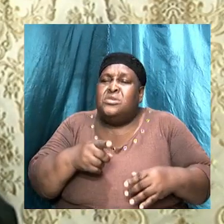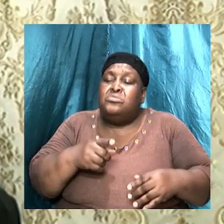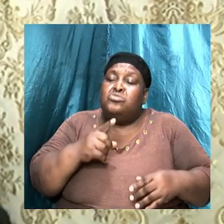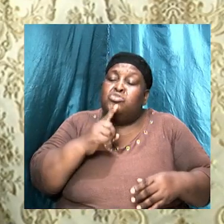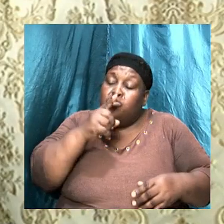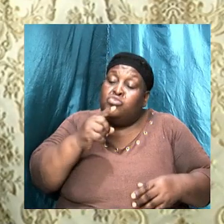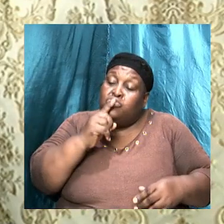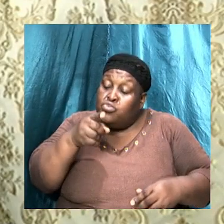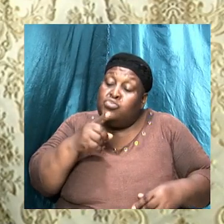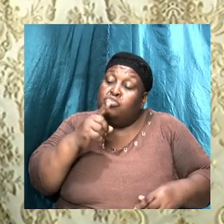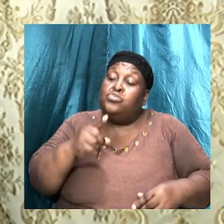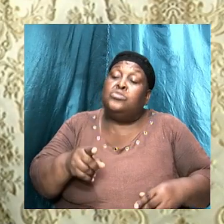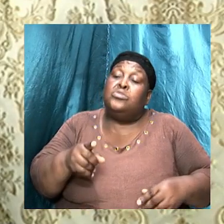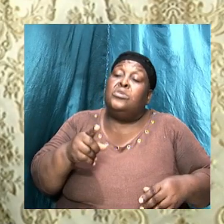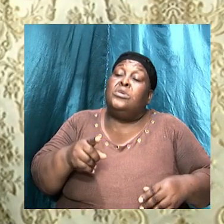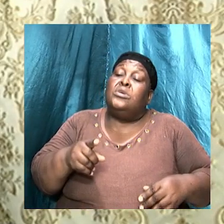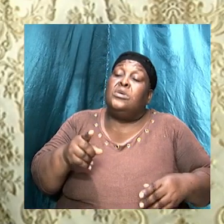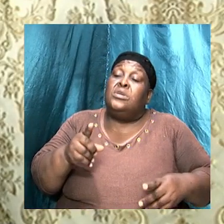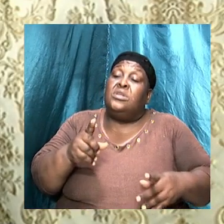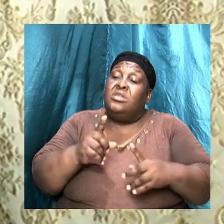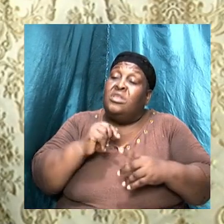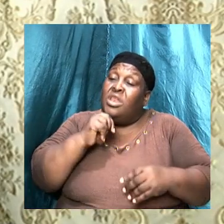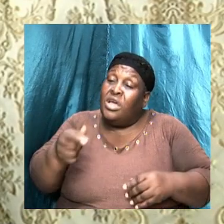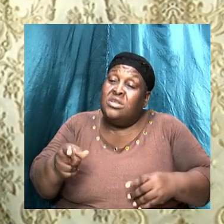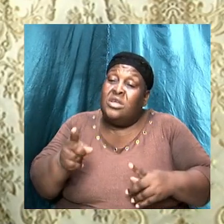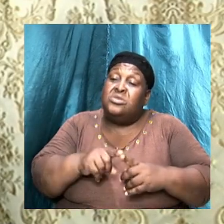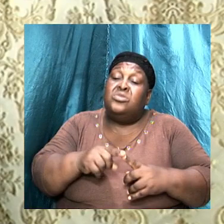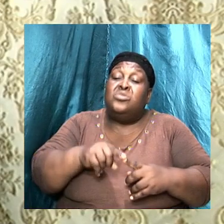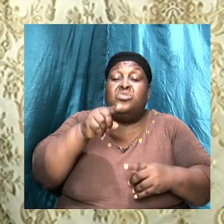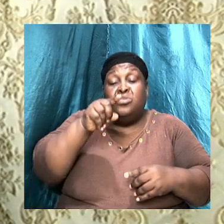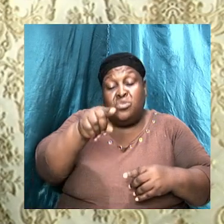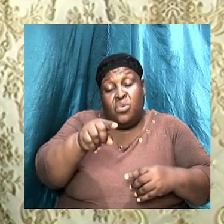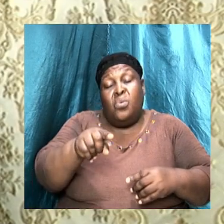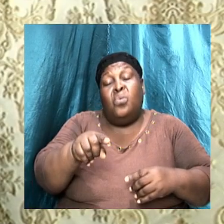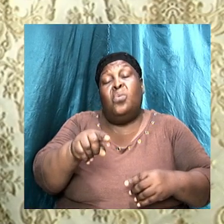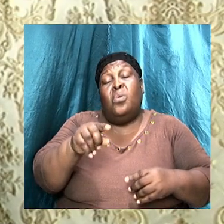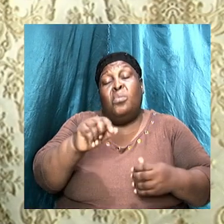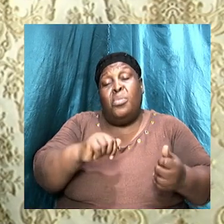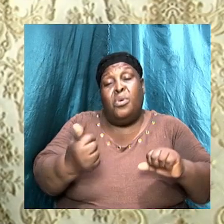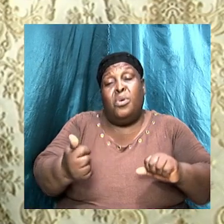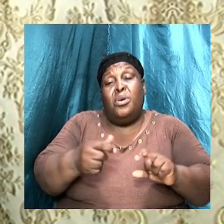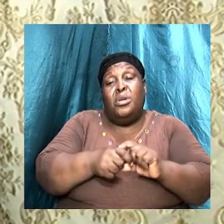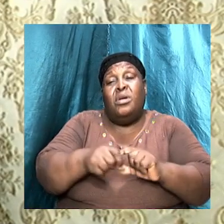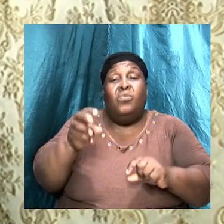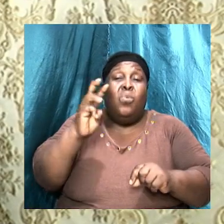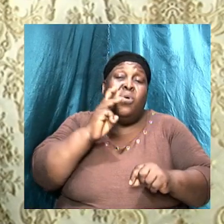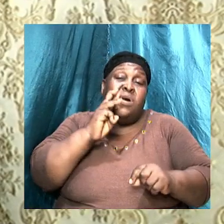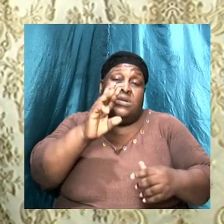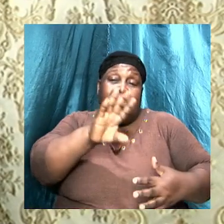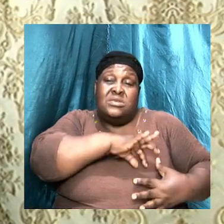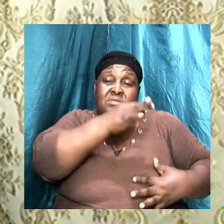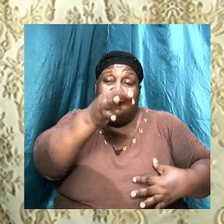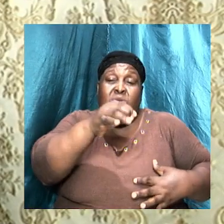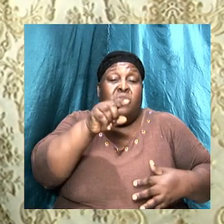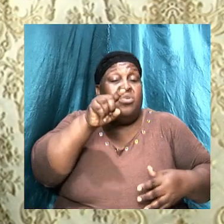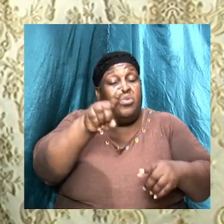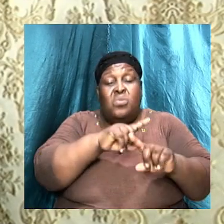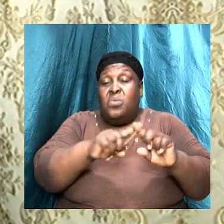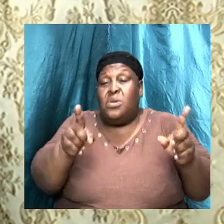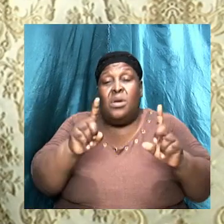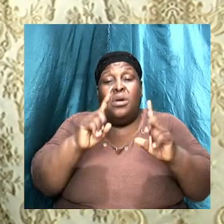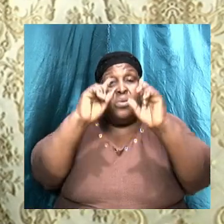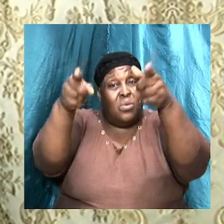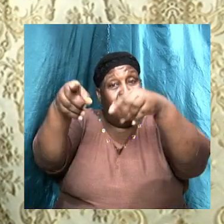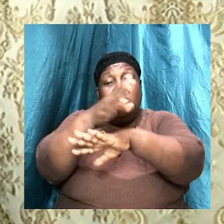thee, except a man be born of the water and of the Spirit, he cannot enter the kingdom